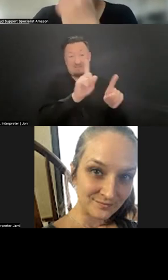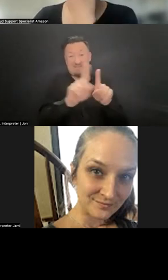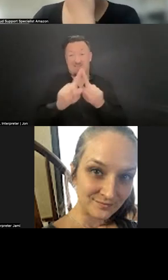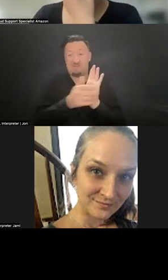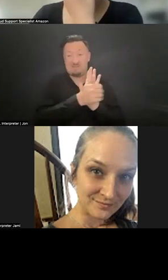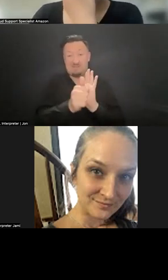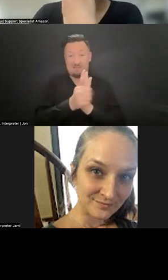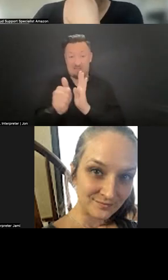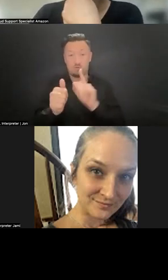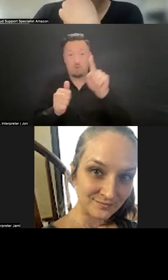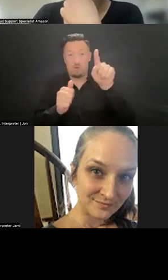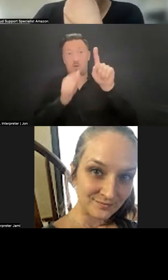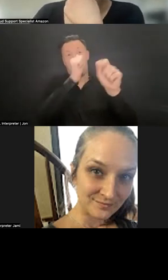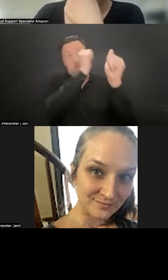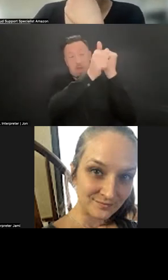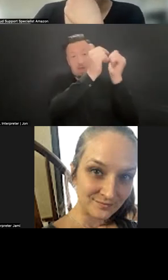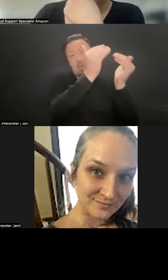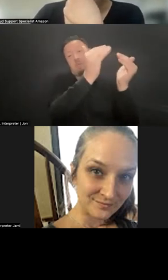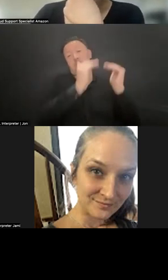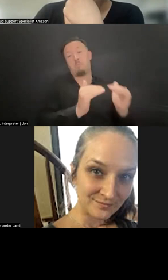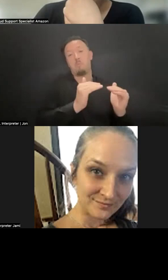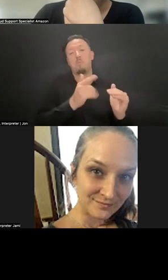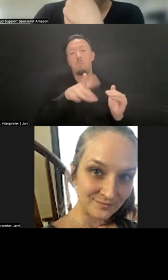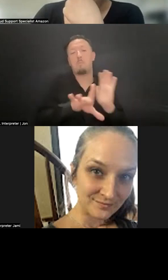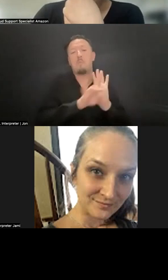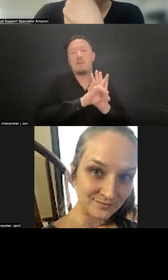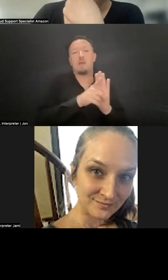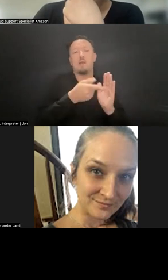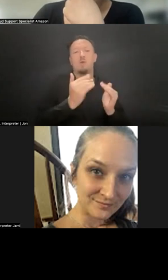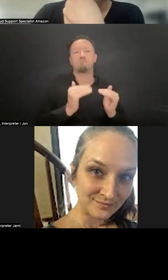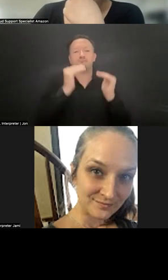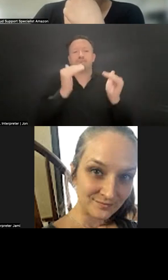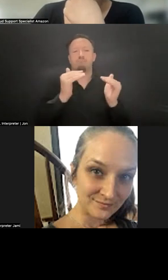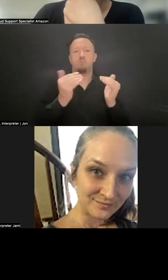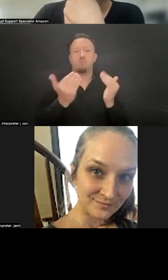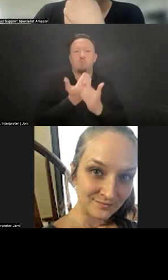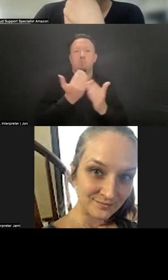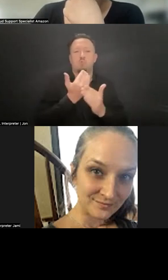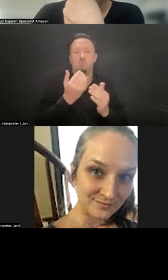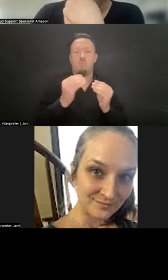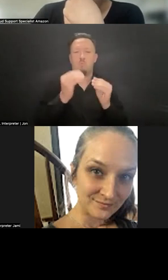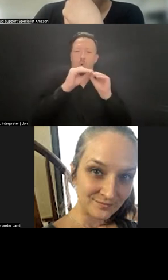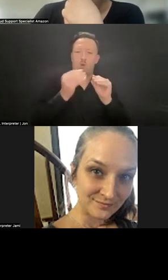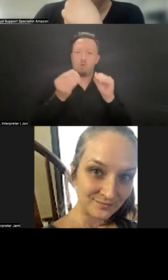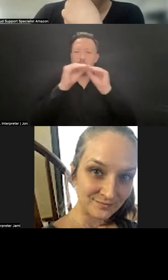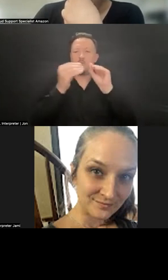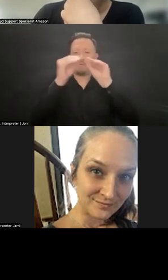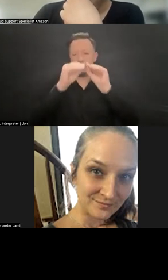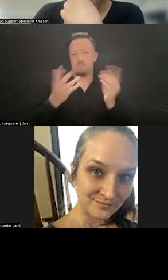this one, then you can perhaps pursue the more advanced ones and so forth. Me being in the industry and me